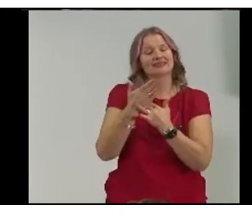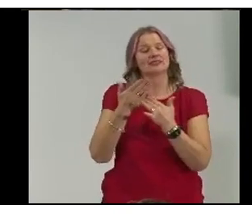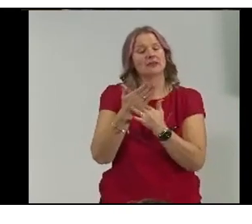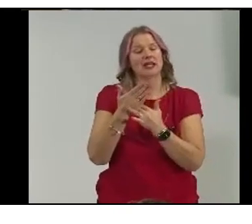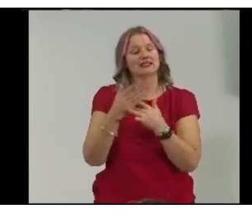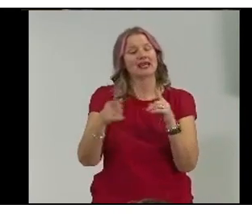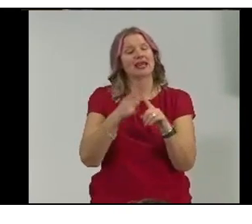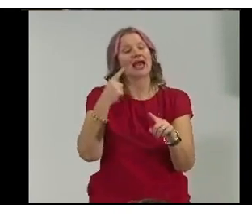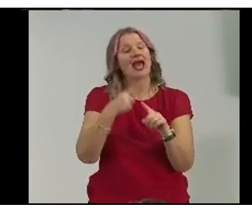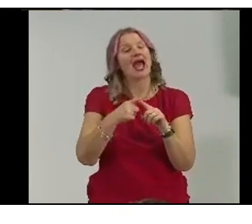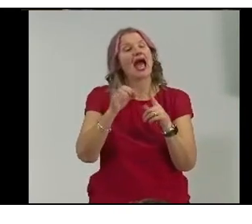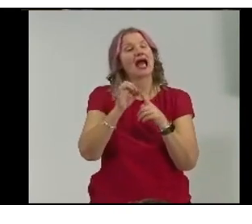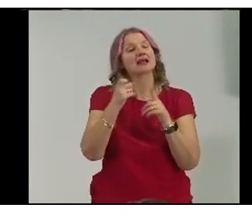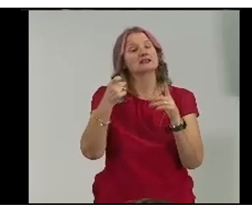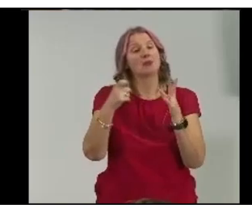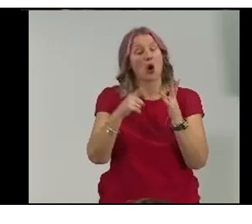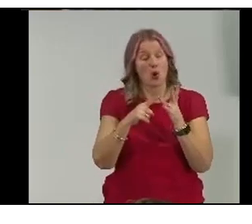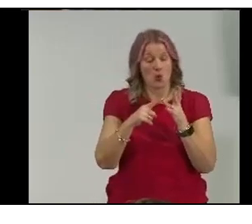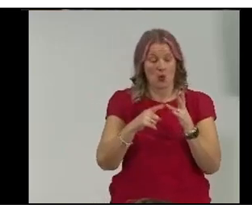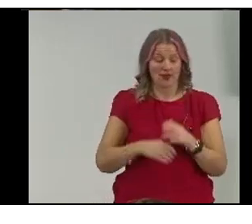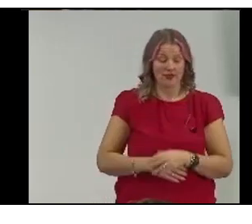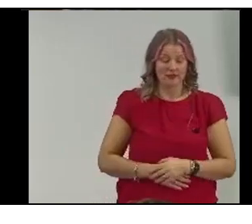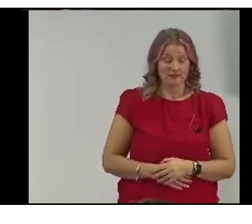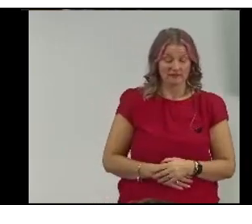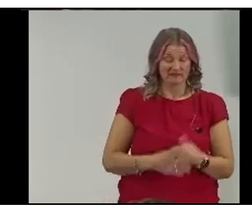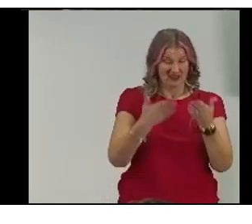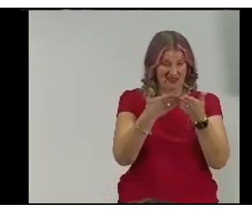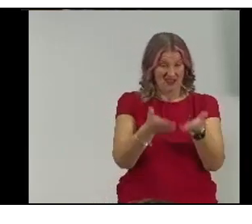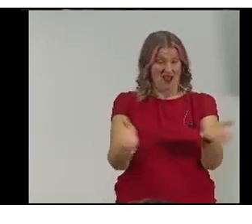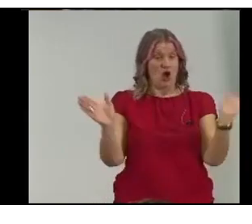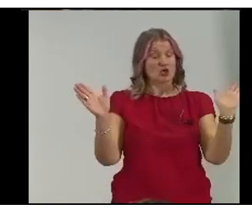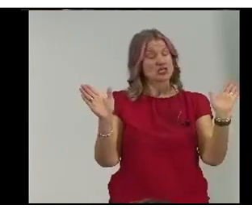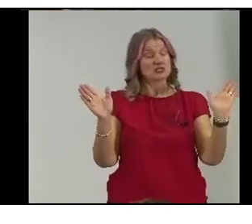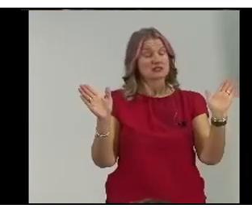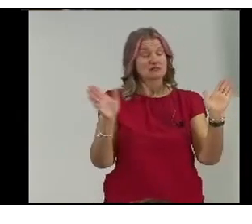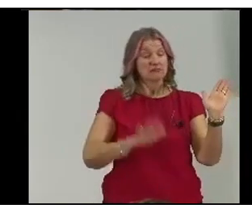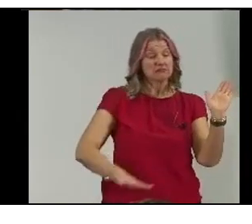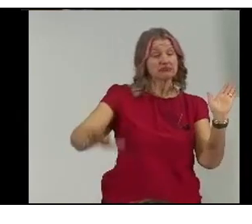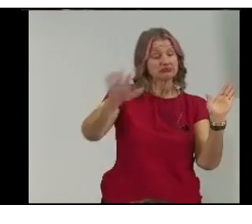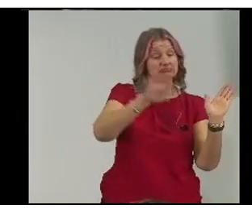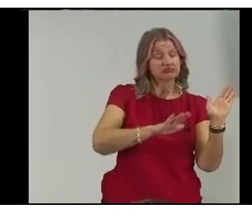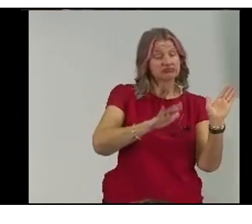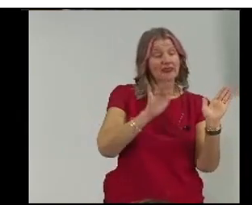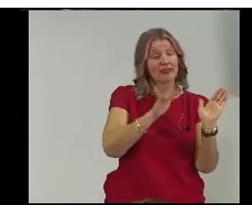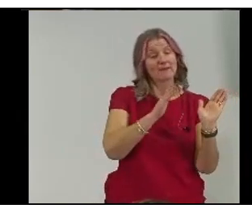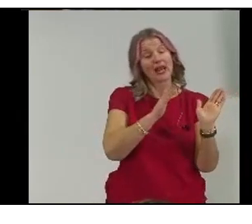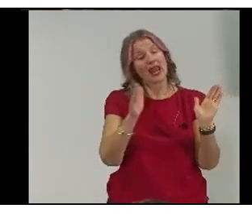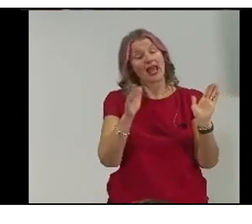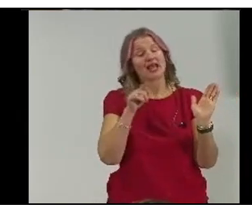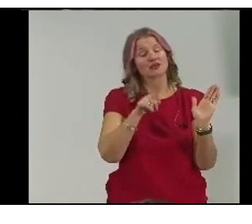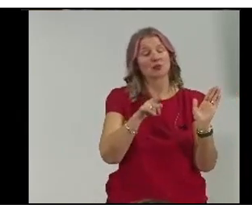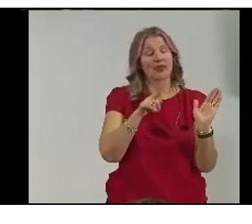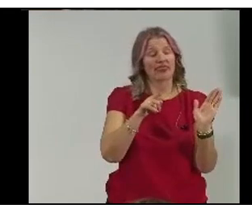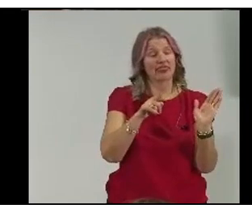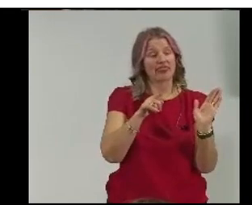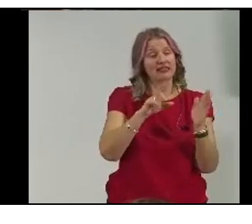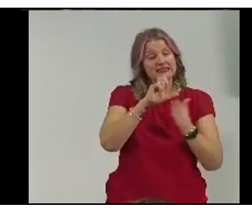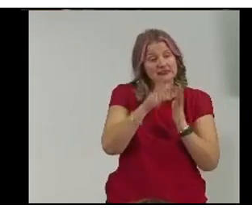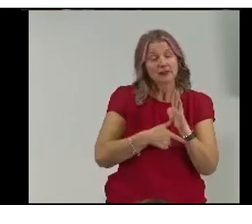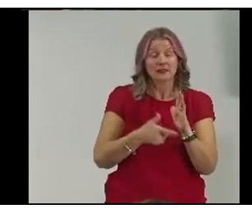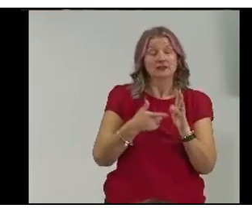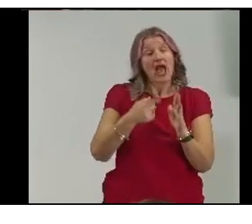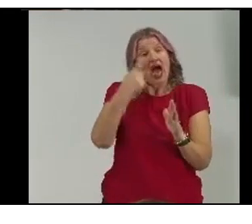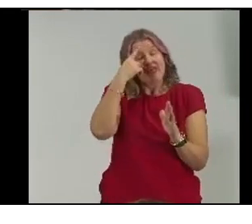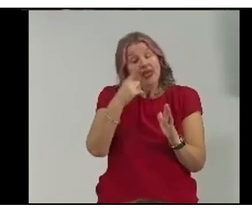2025 in Dubai itself. It's the largest exhibition of people with disabilities in the Middle East. So I think the countries are making